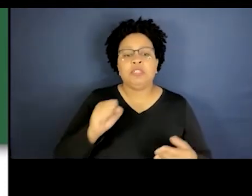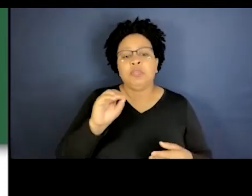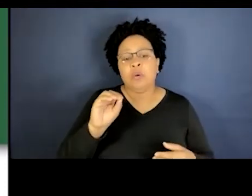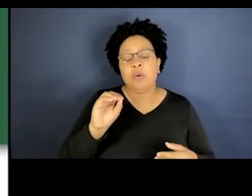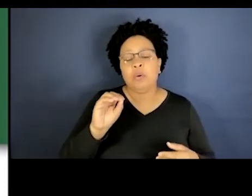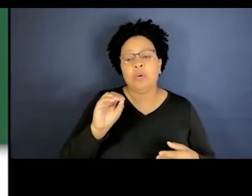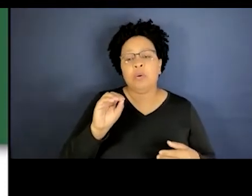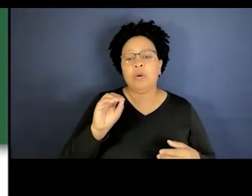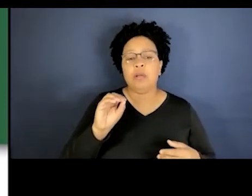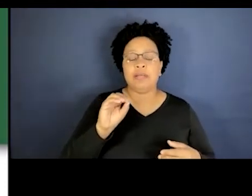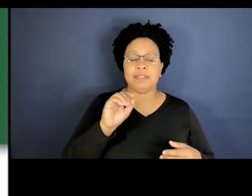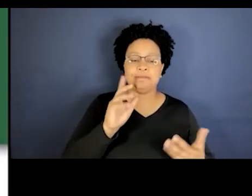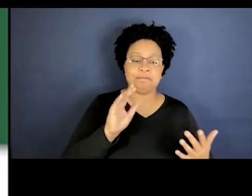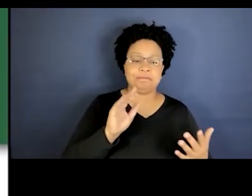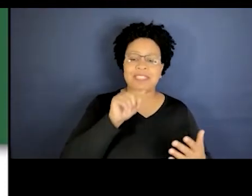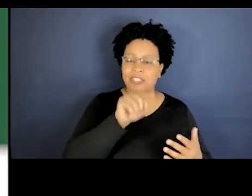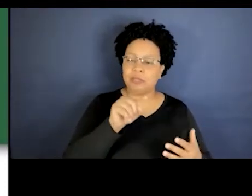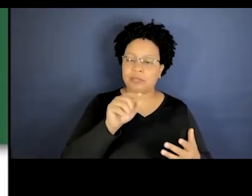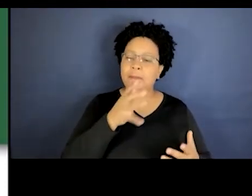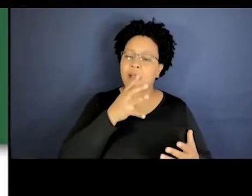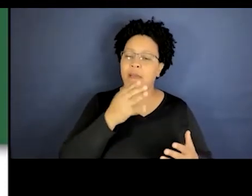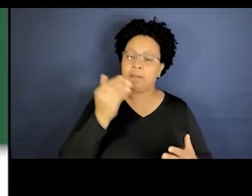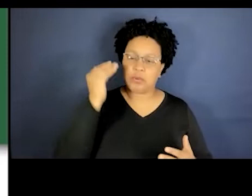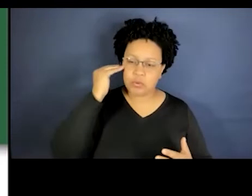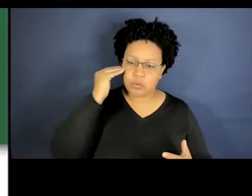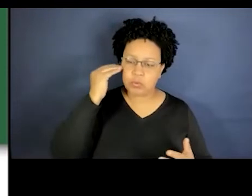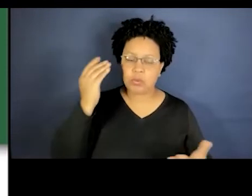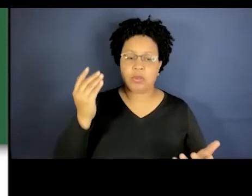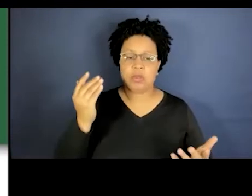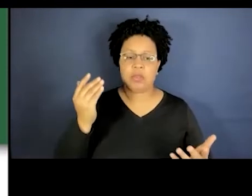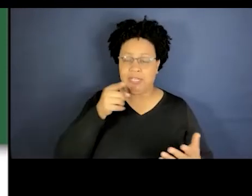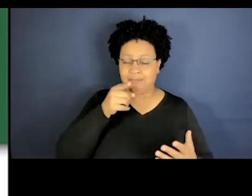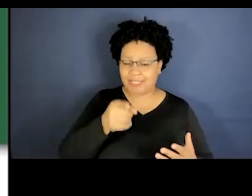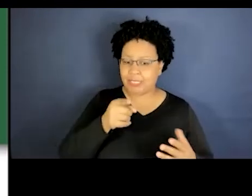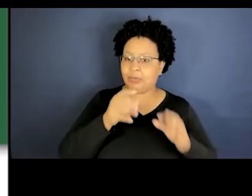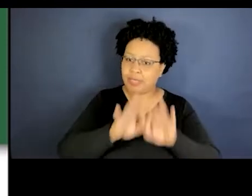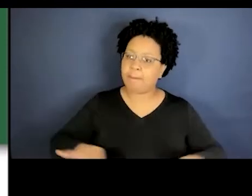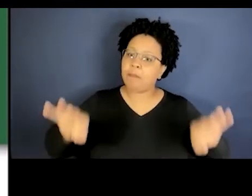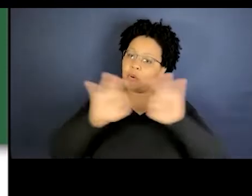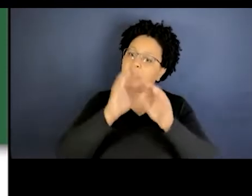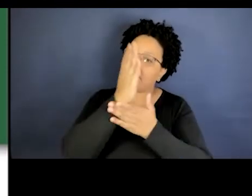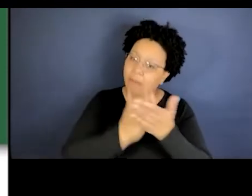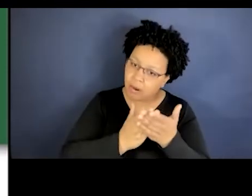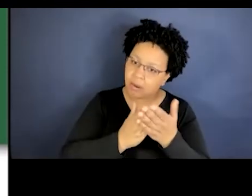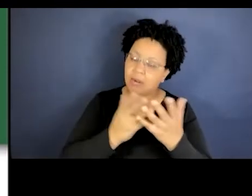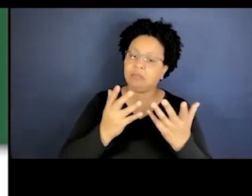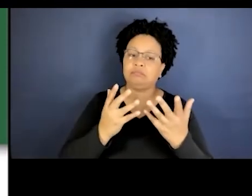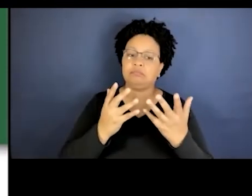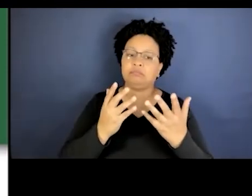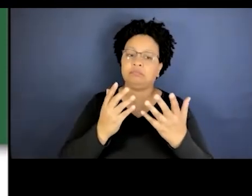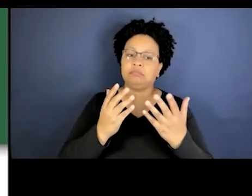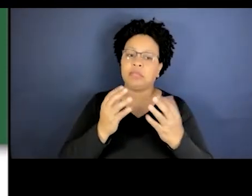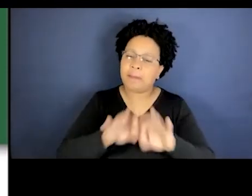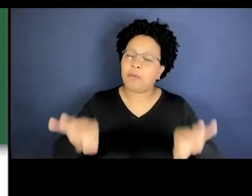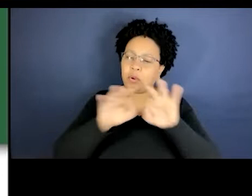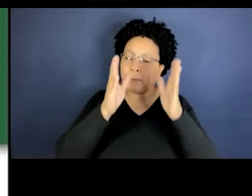she knew that she was a considered an important piece of this team. And when